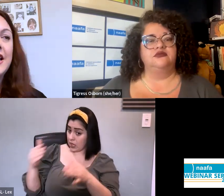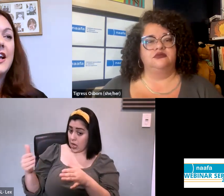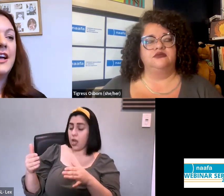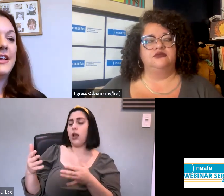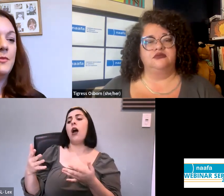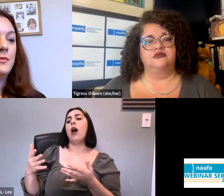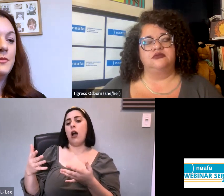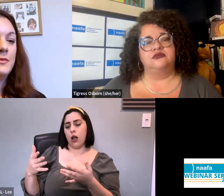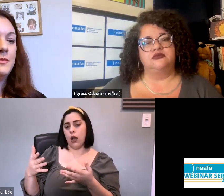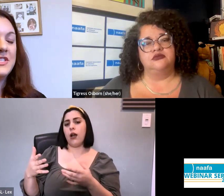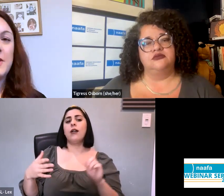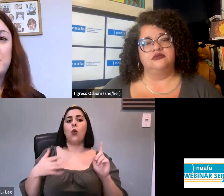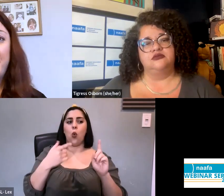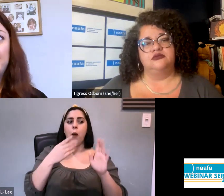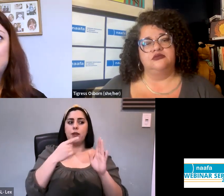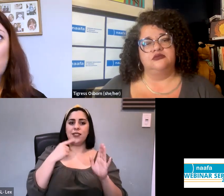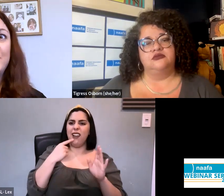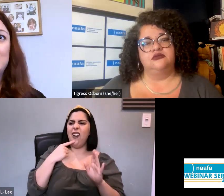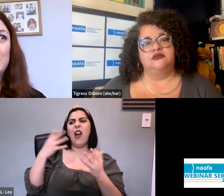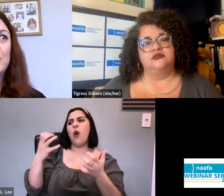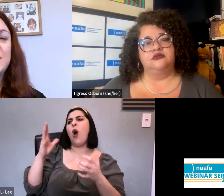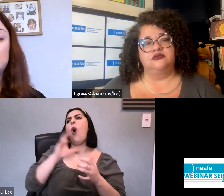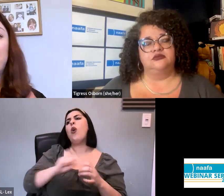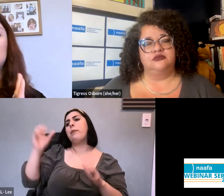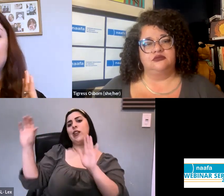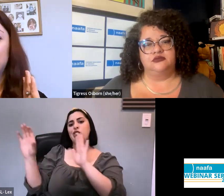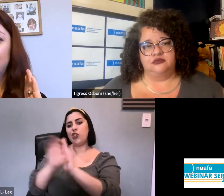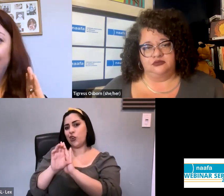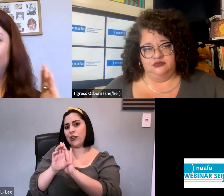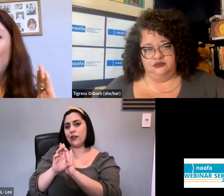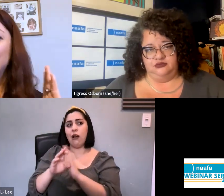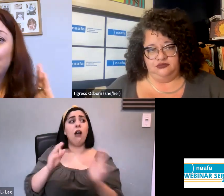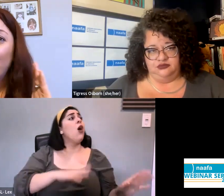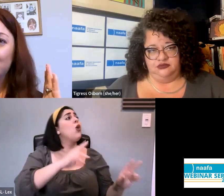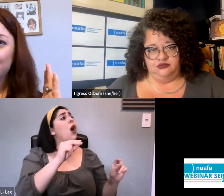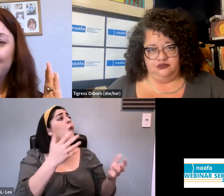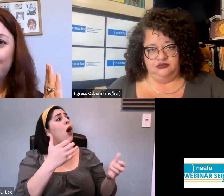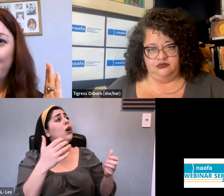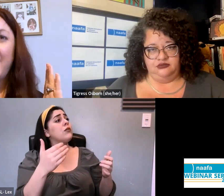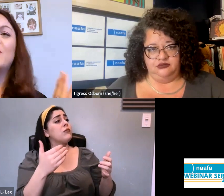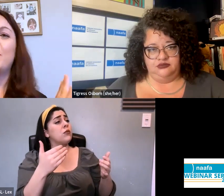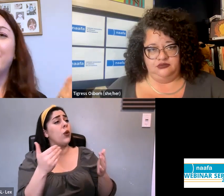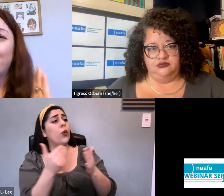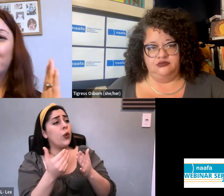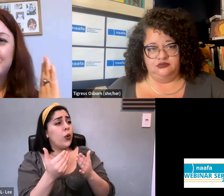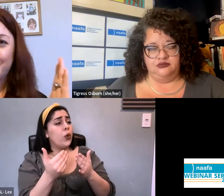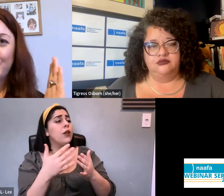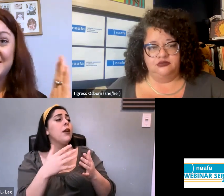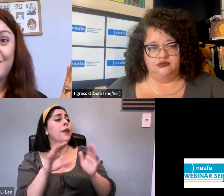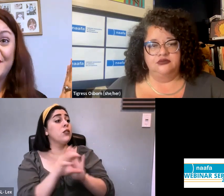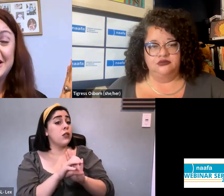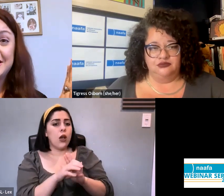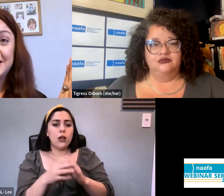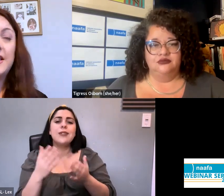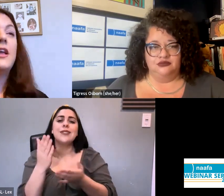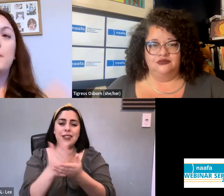stuck. Some families want to choose, especially like the older portrait photographs from like the 30s, the 40s,